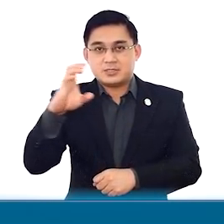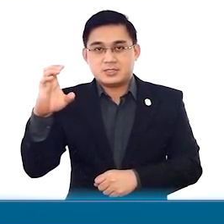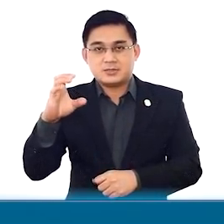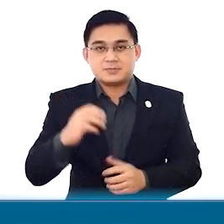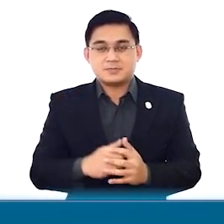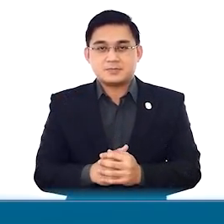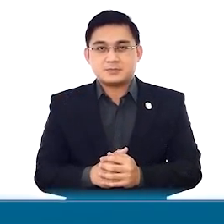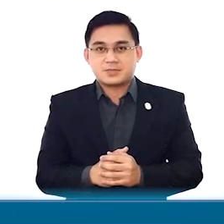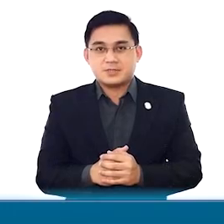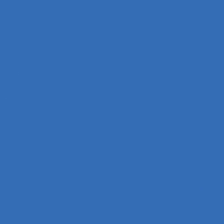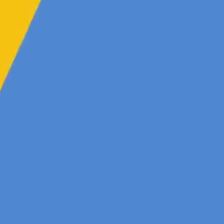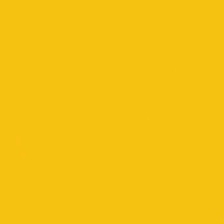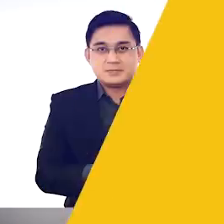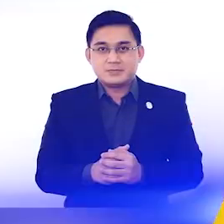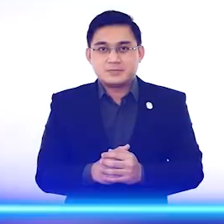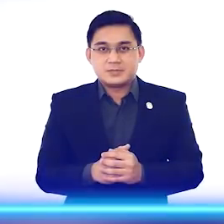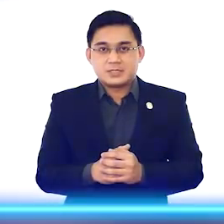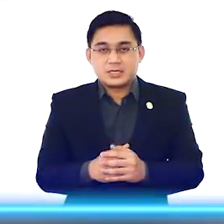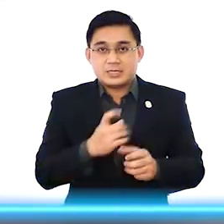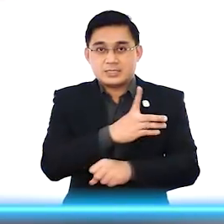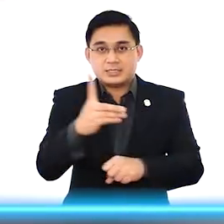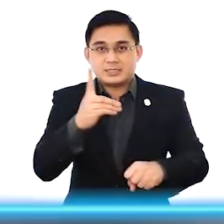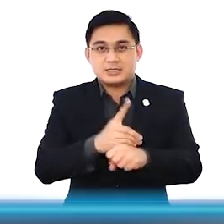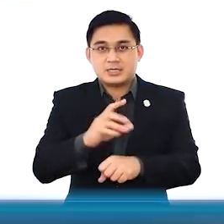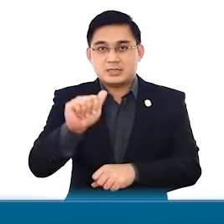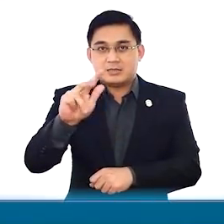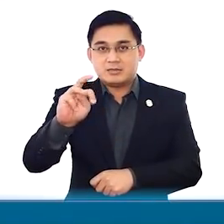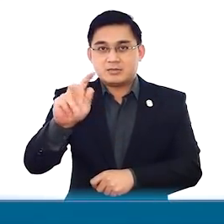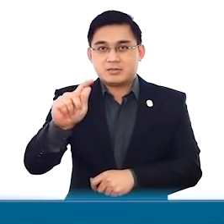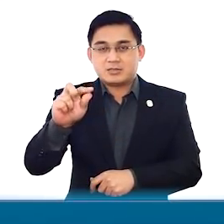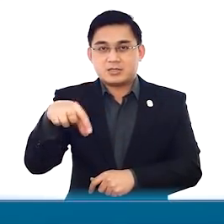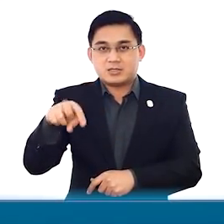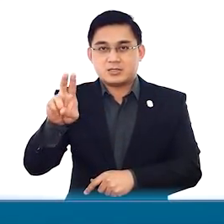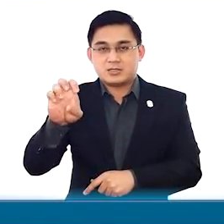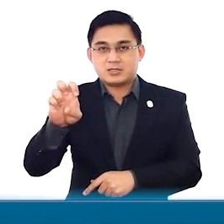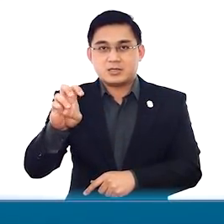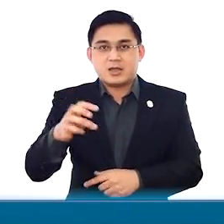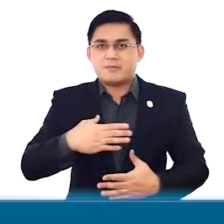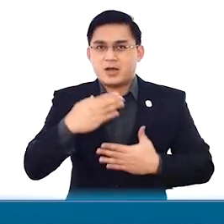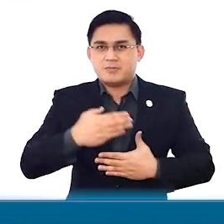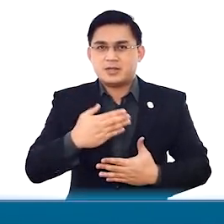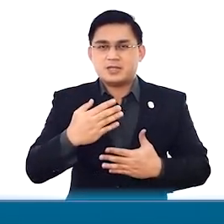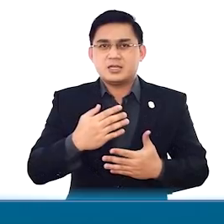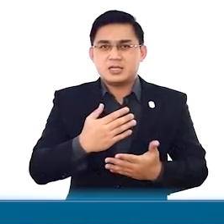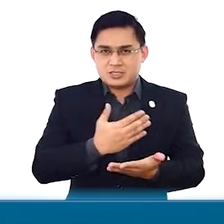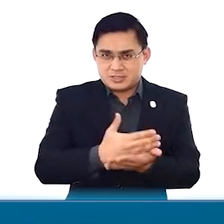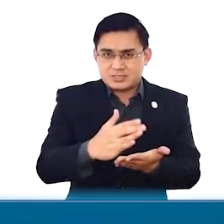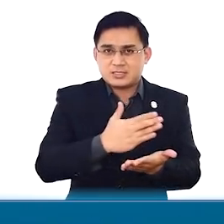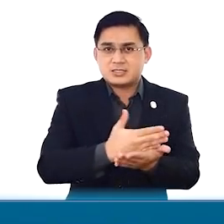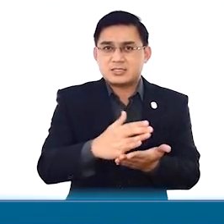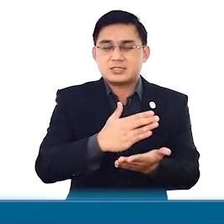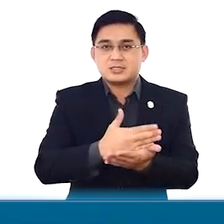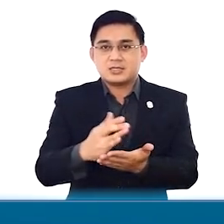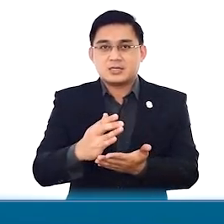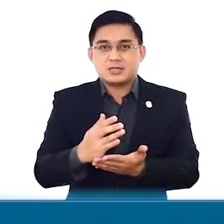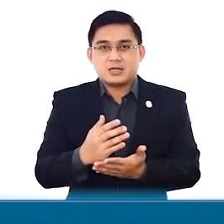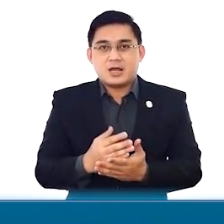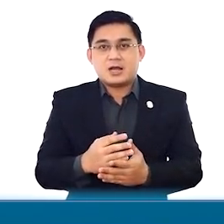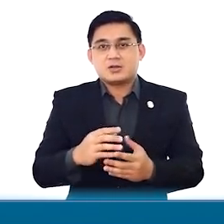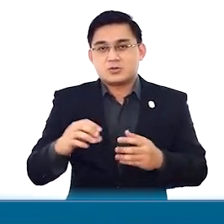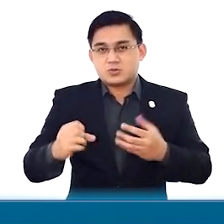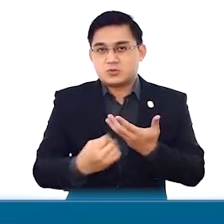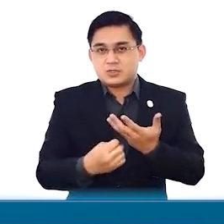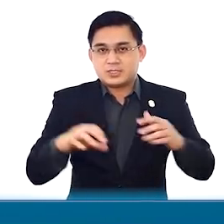British Columbia. In the district of Antique, families had great fun sharing recipes in a